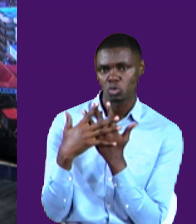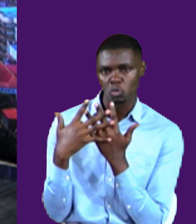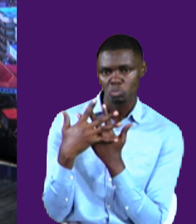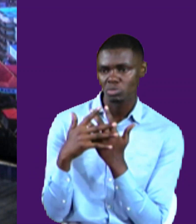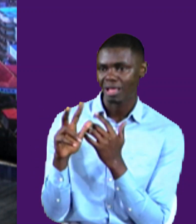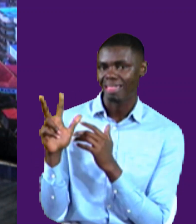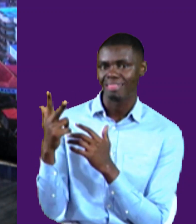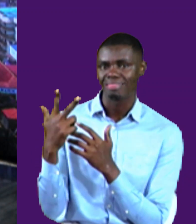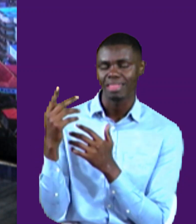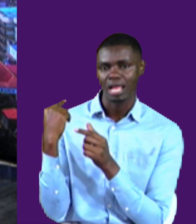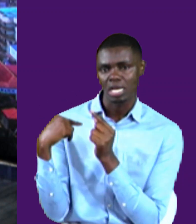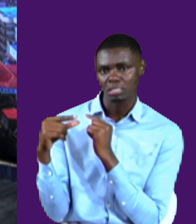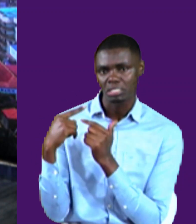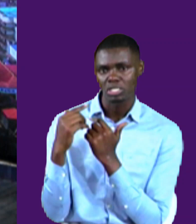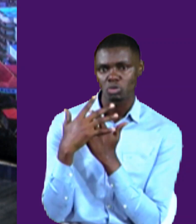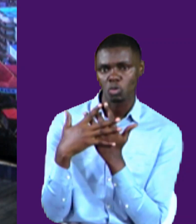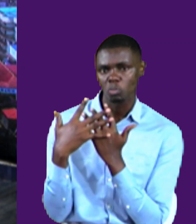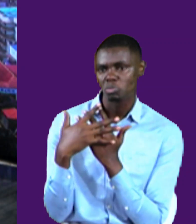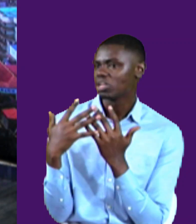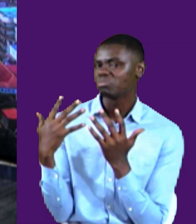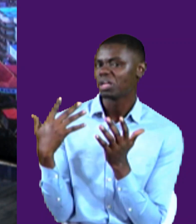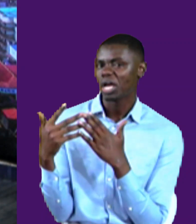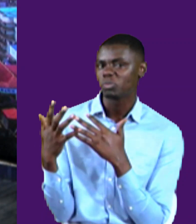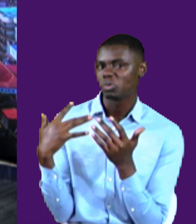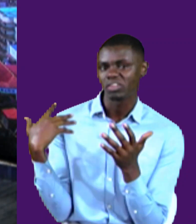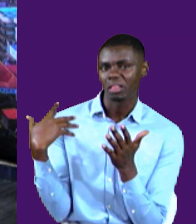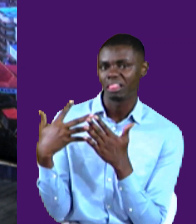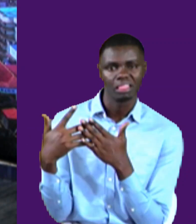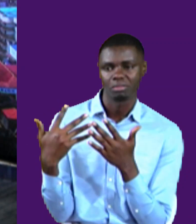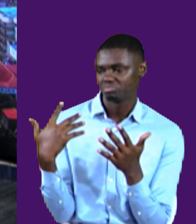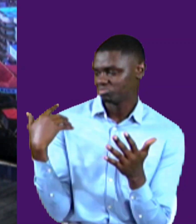third, up to the whatever generation